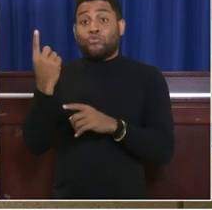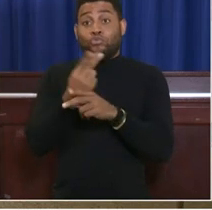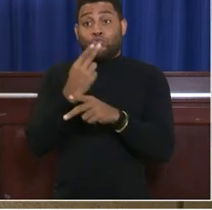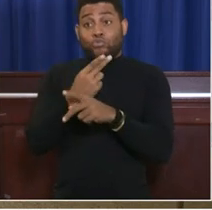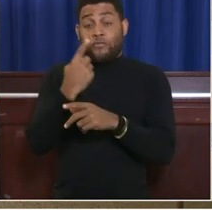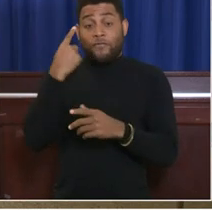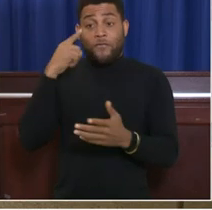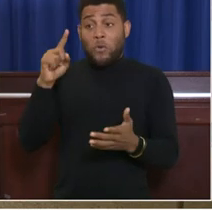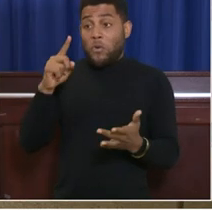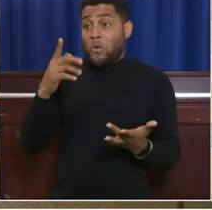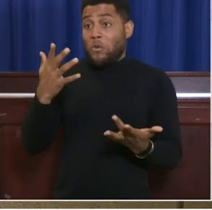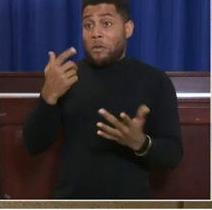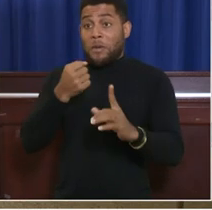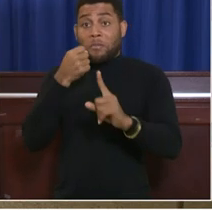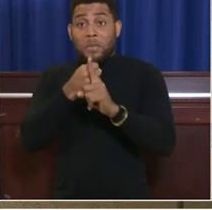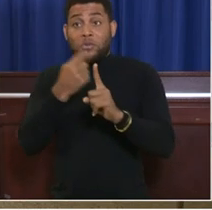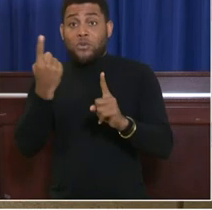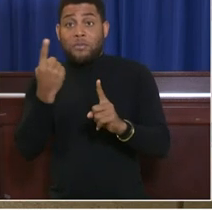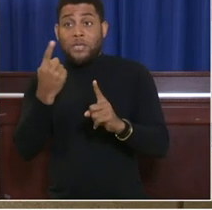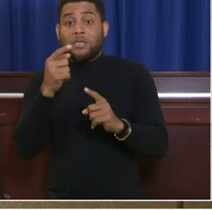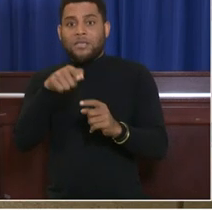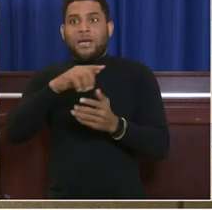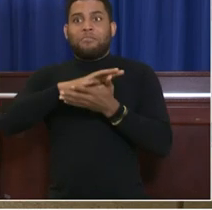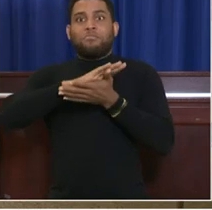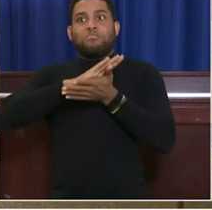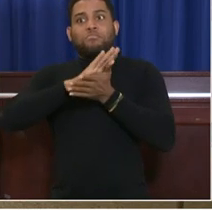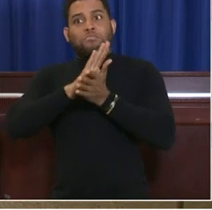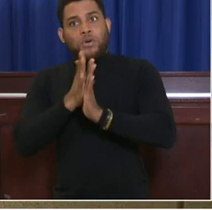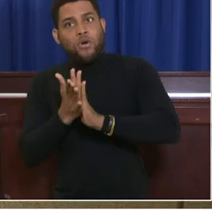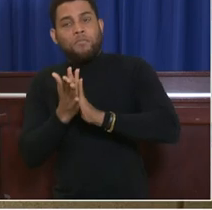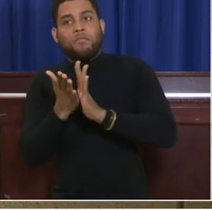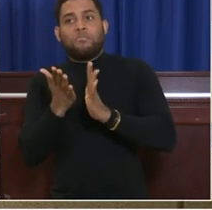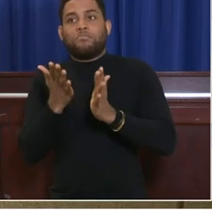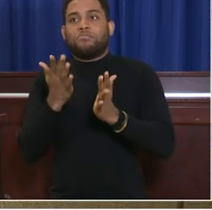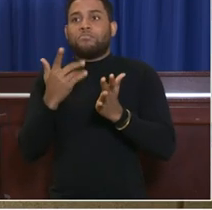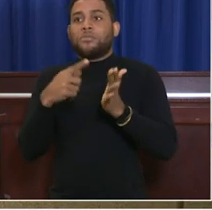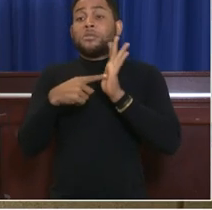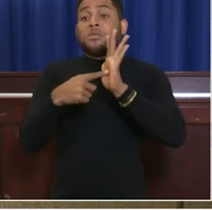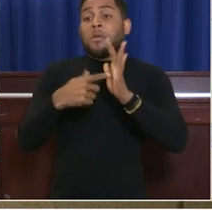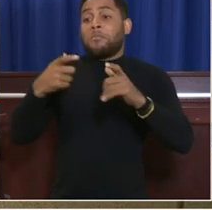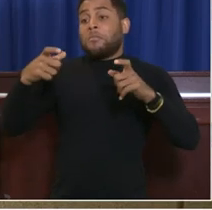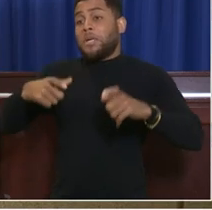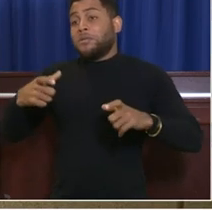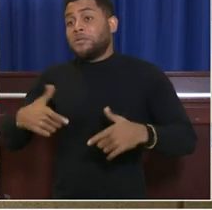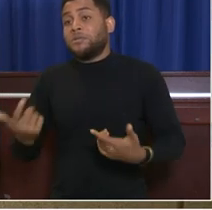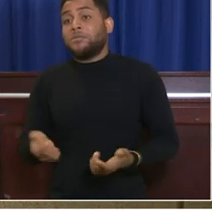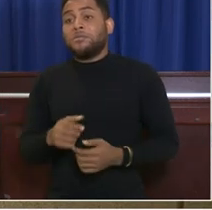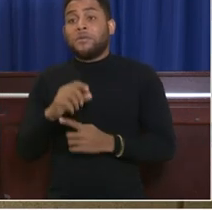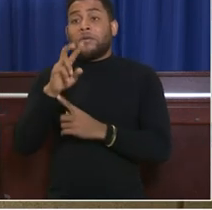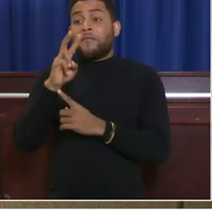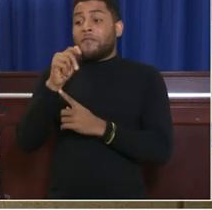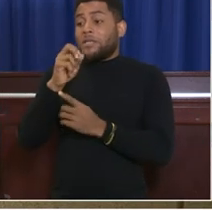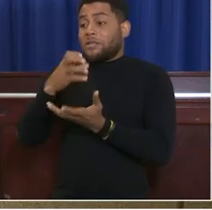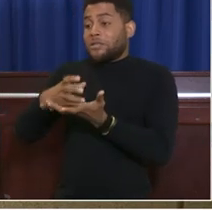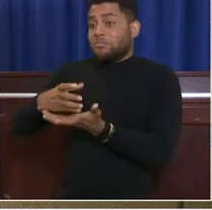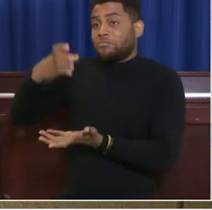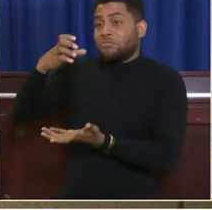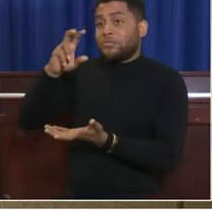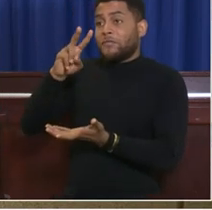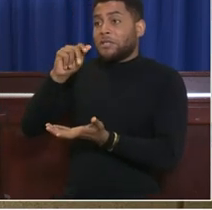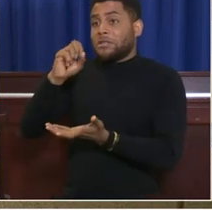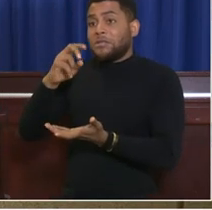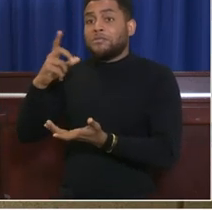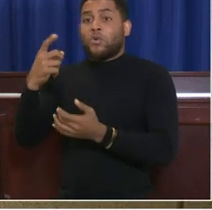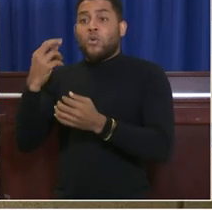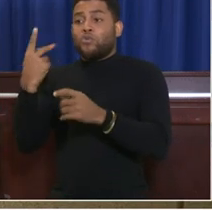weapon and whatever the household incident was, plate, vase, whatever. So The system is designed that way because there is a